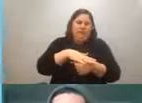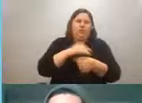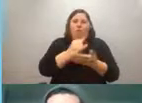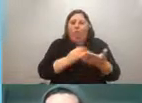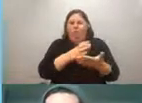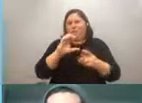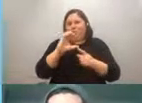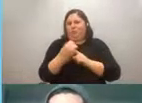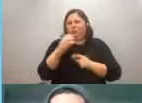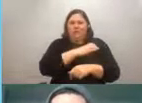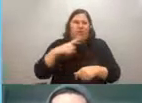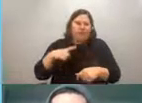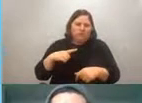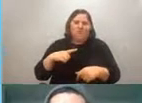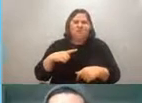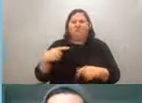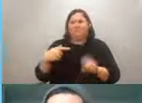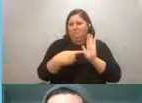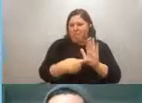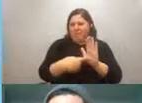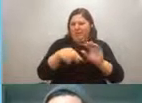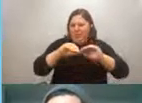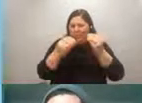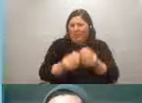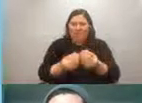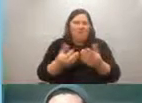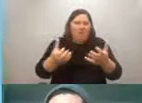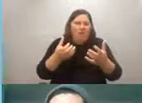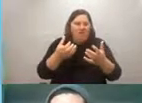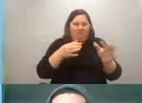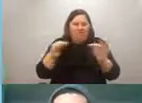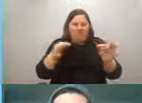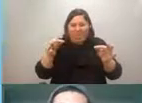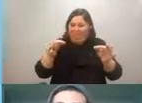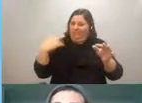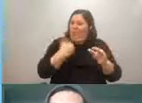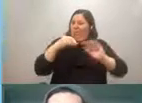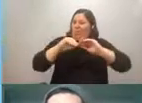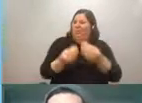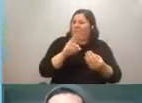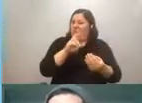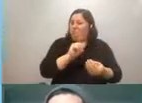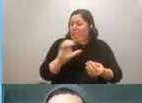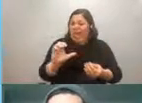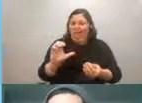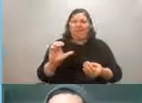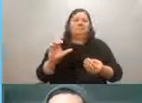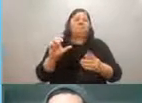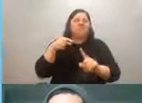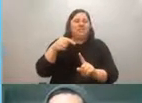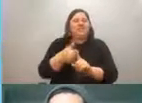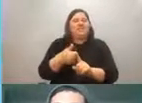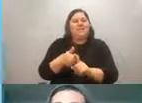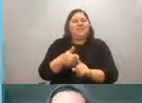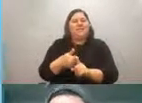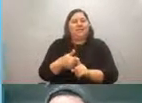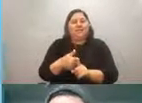behalf both danielle are part of the organization and i just want to do a quick introduction of that so the regional arts and cultural council is